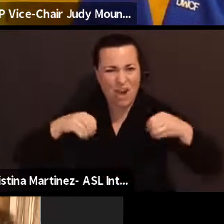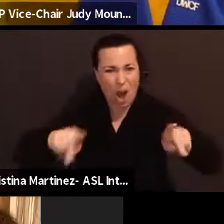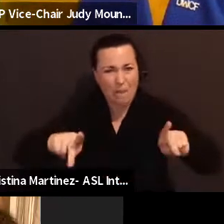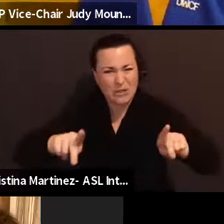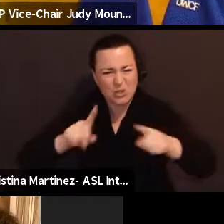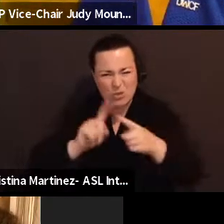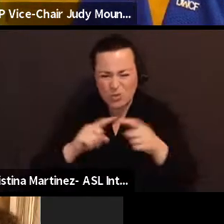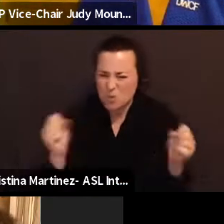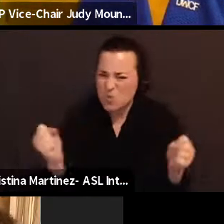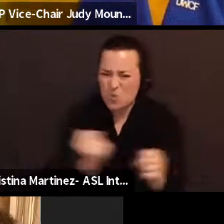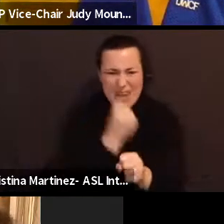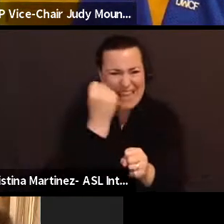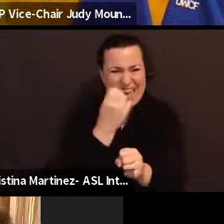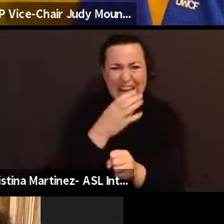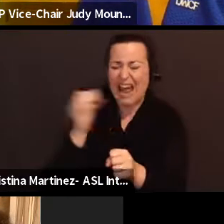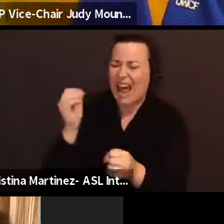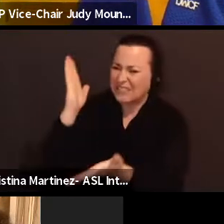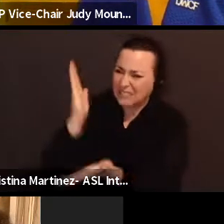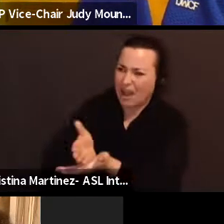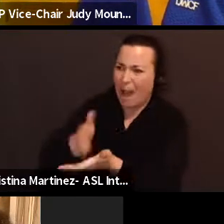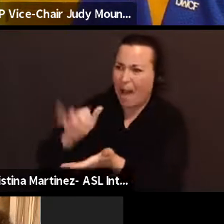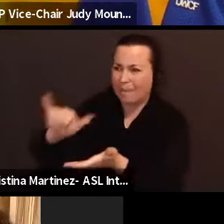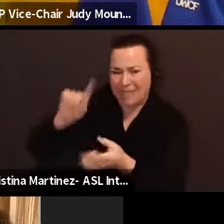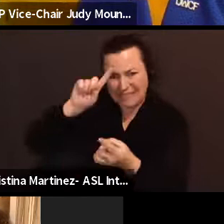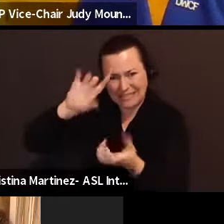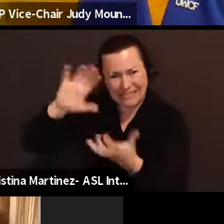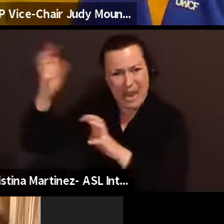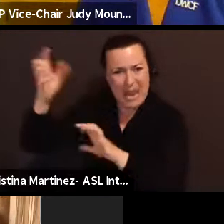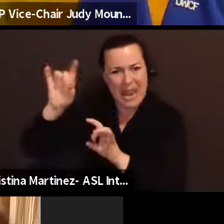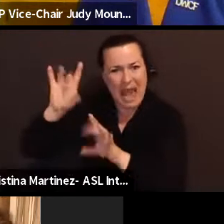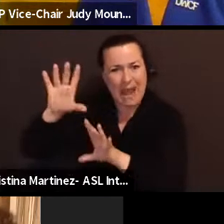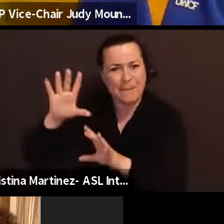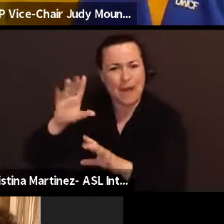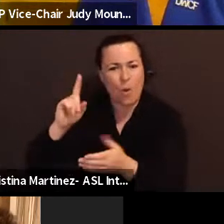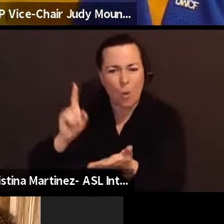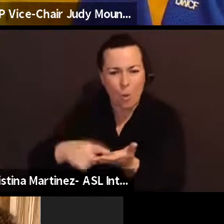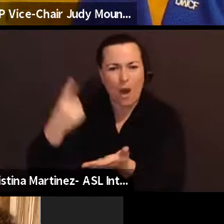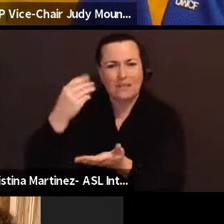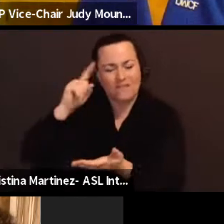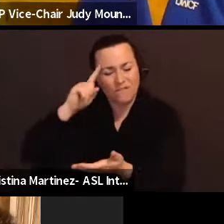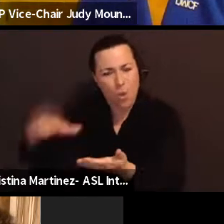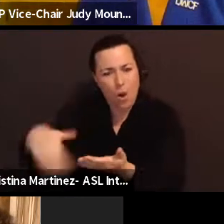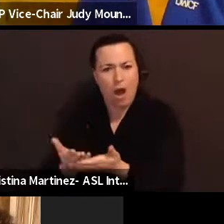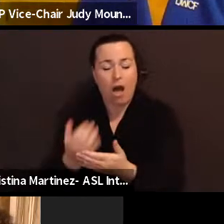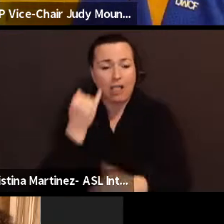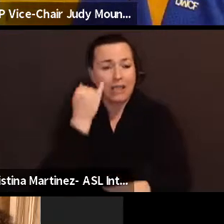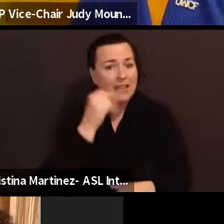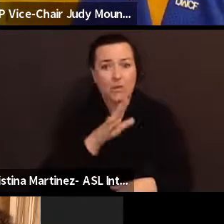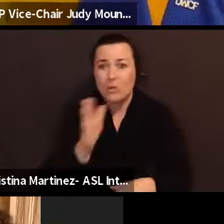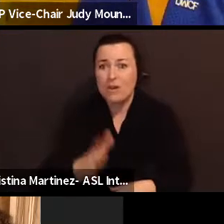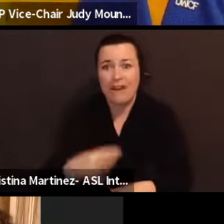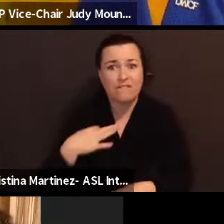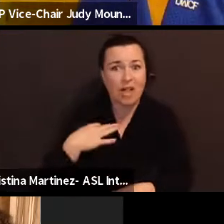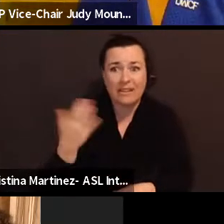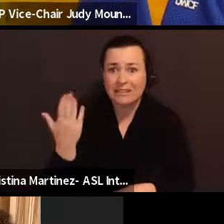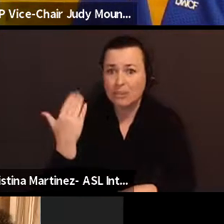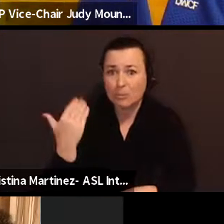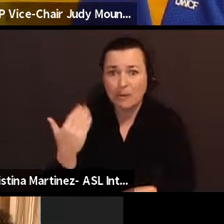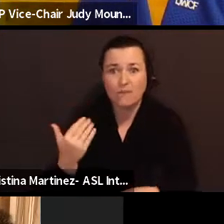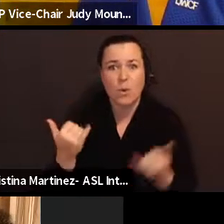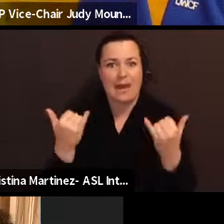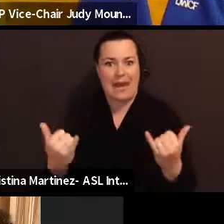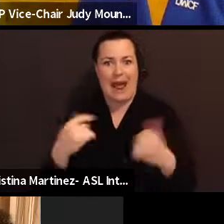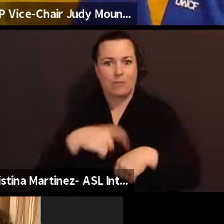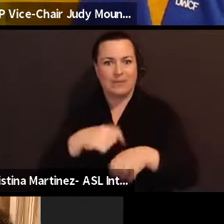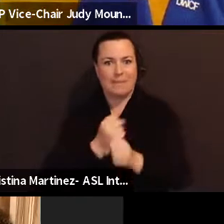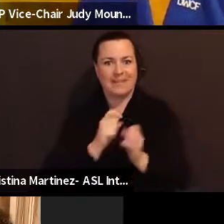and for all. So if you haven't made calls before, if you haven't volunteered before, this is the time to get started. And now